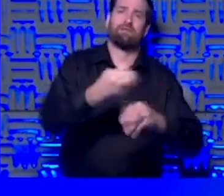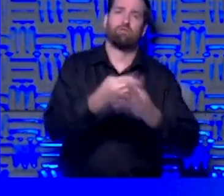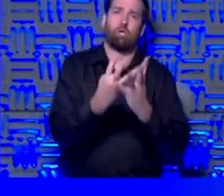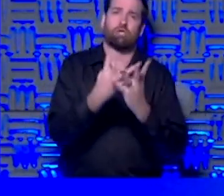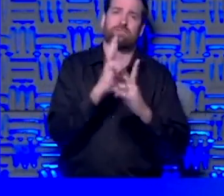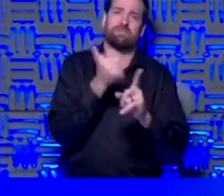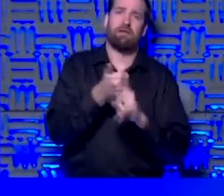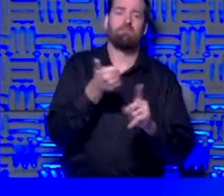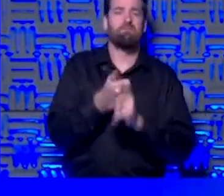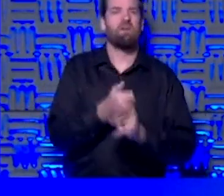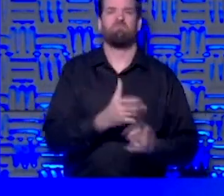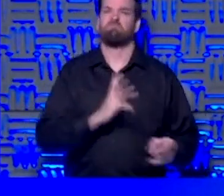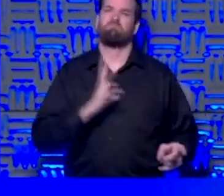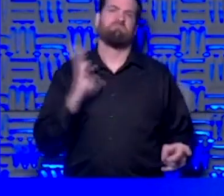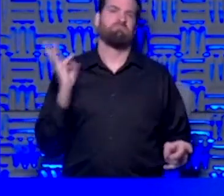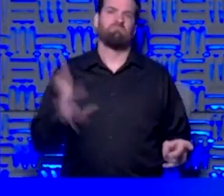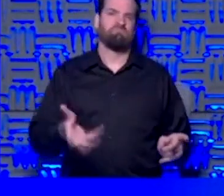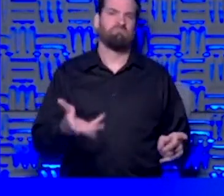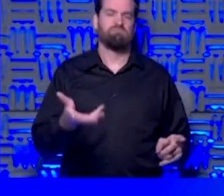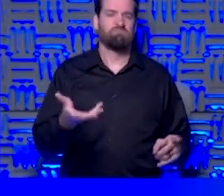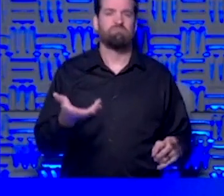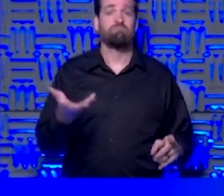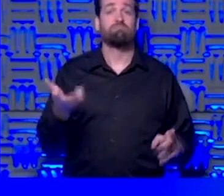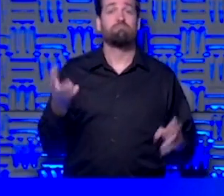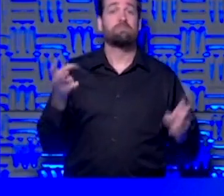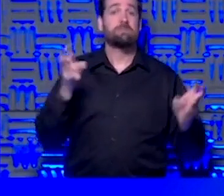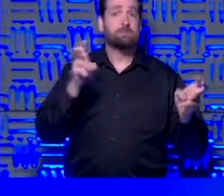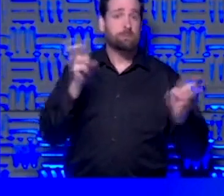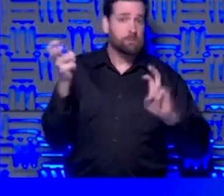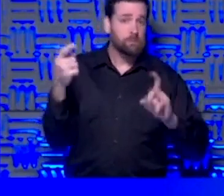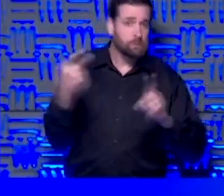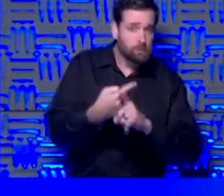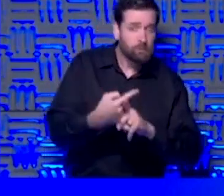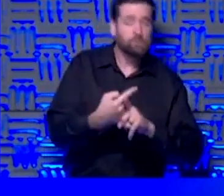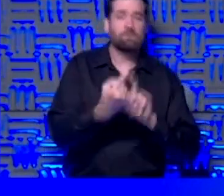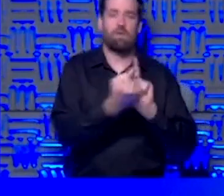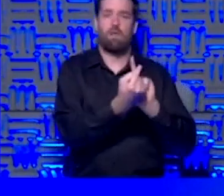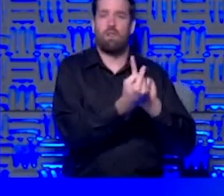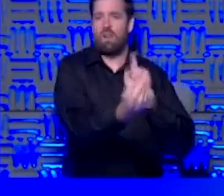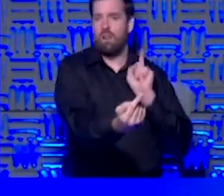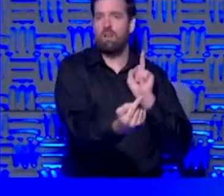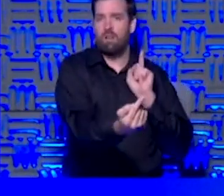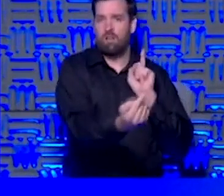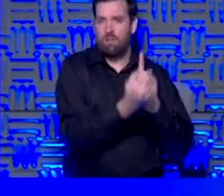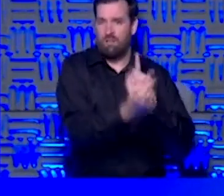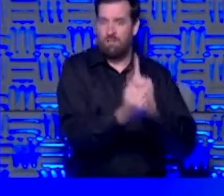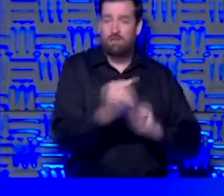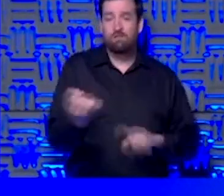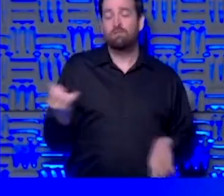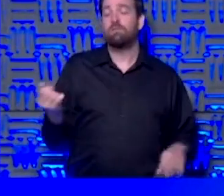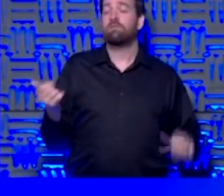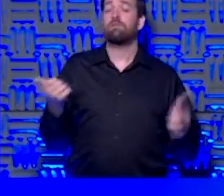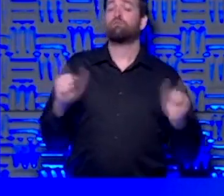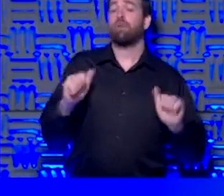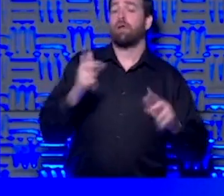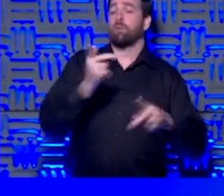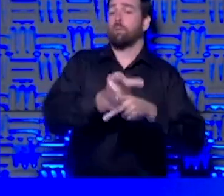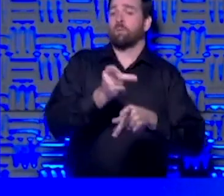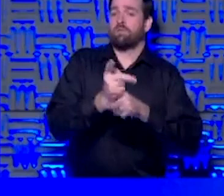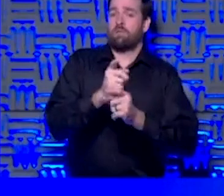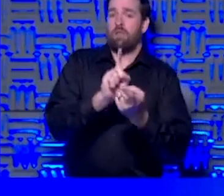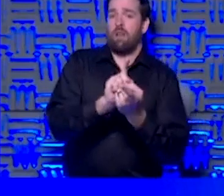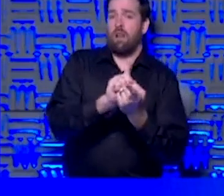itself is going to be fine. It's the issue with the distancing. Yeah. So if you can try and maintain